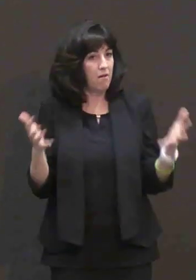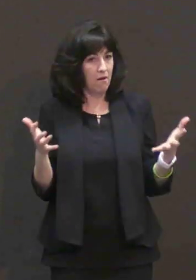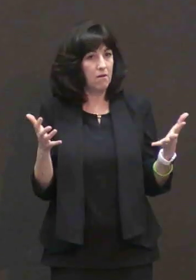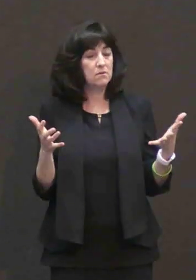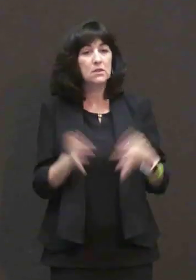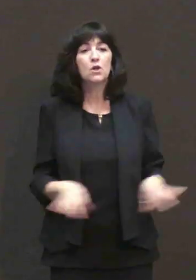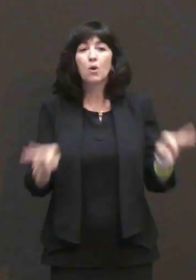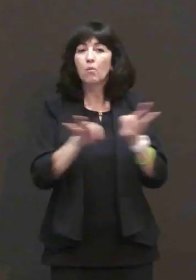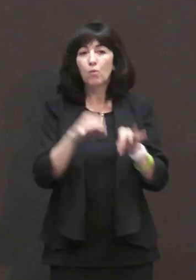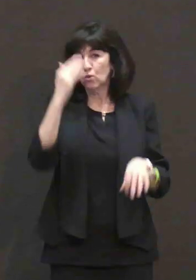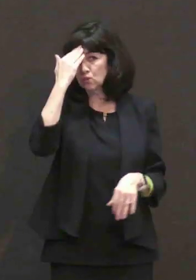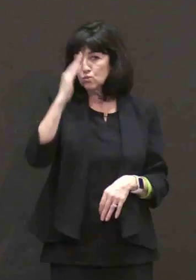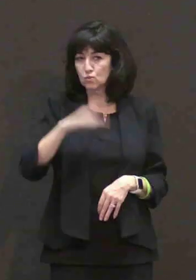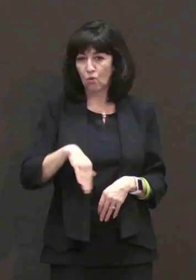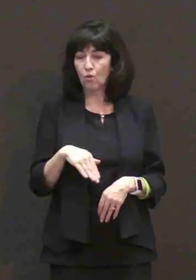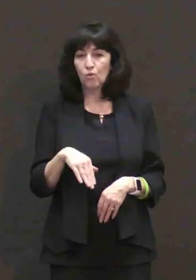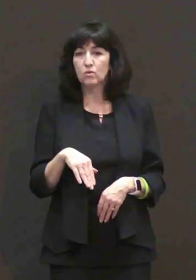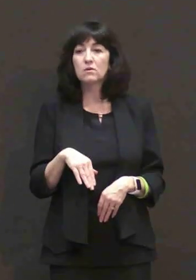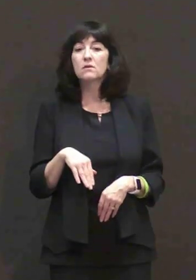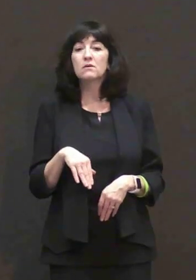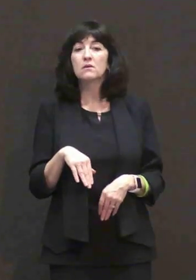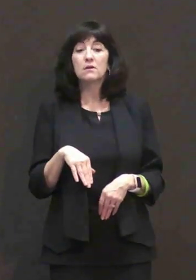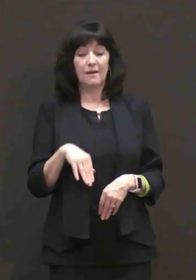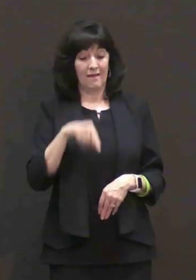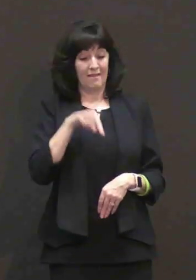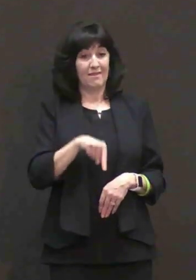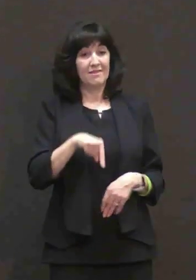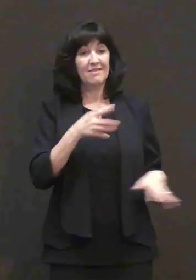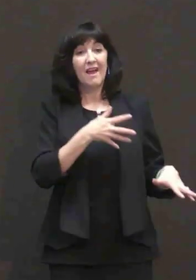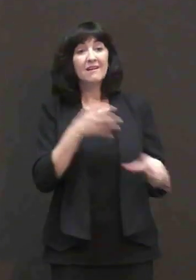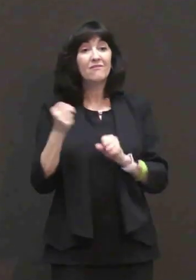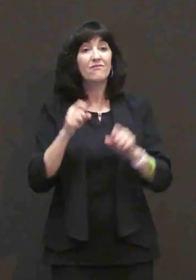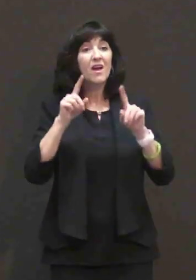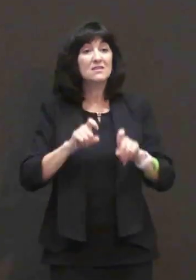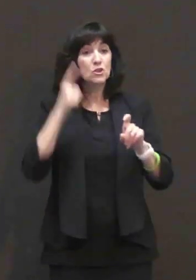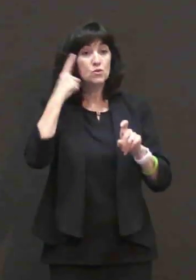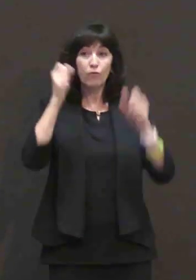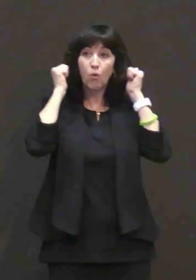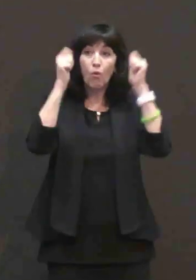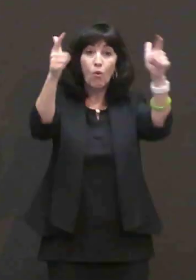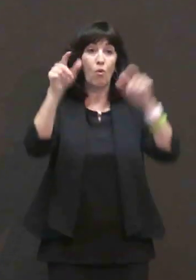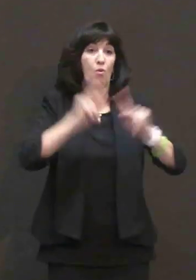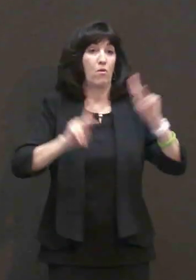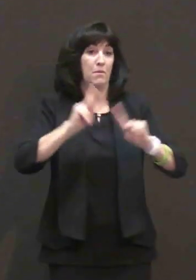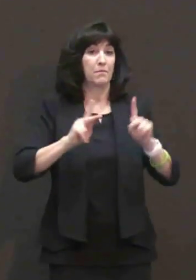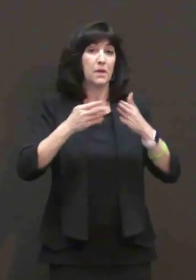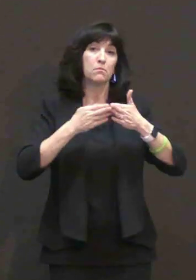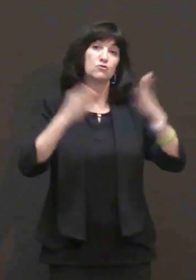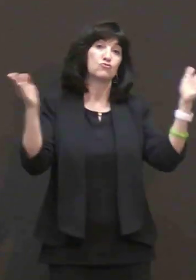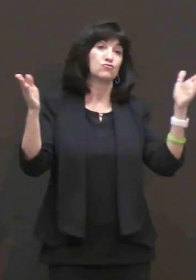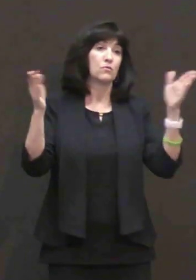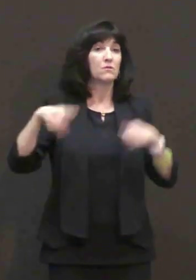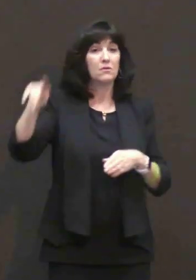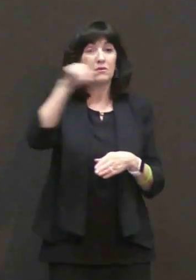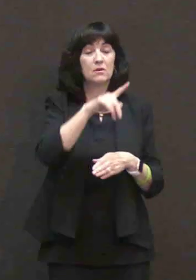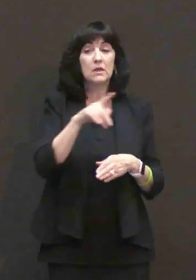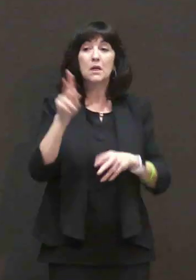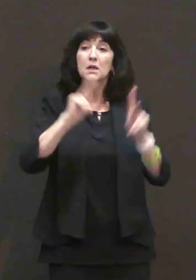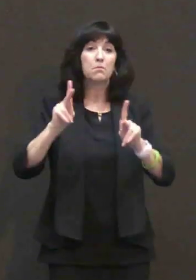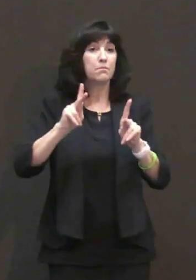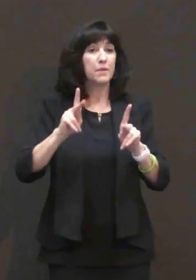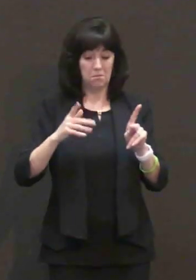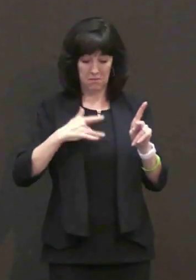is this isn't a test that's to test everybody out there in the general public. For those who don't have symptoms or those